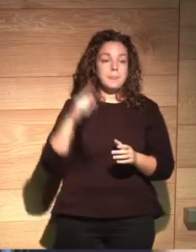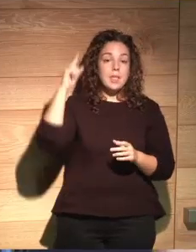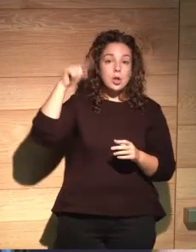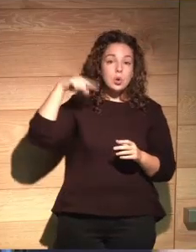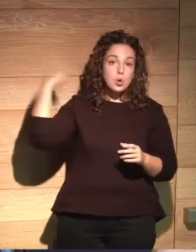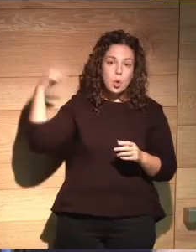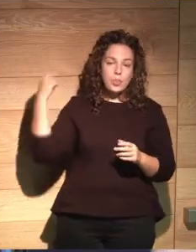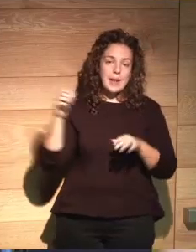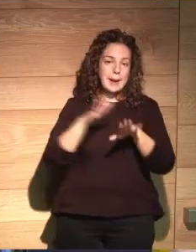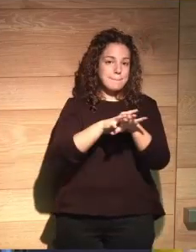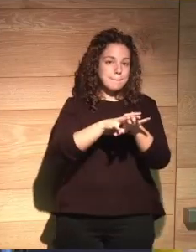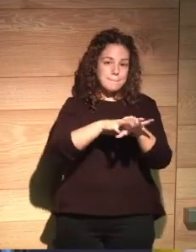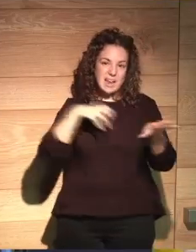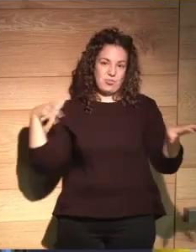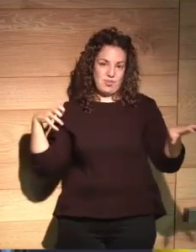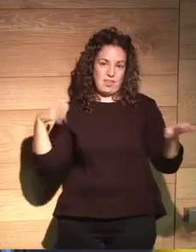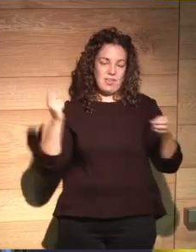and